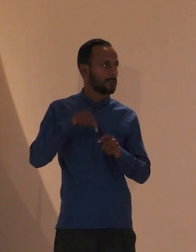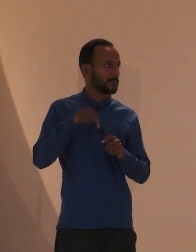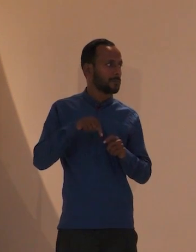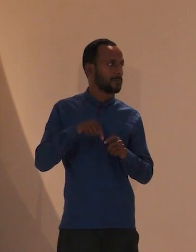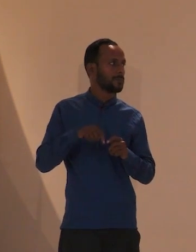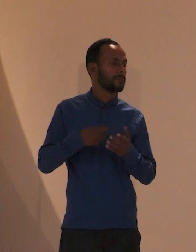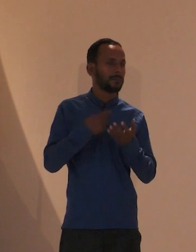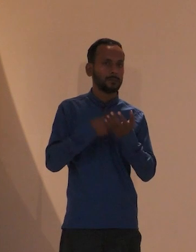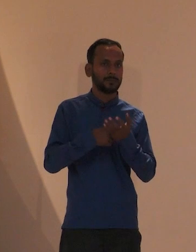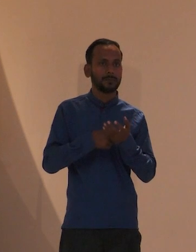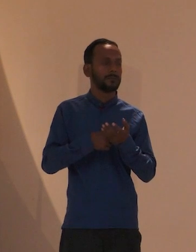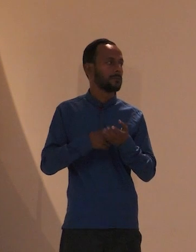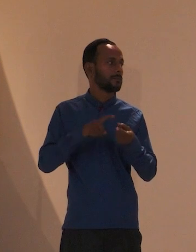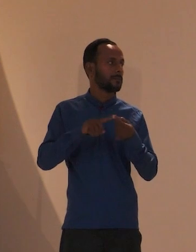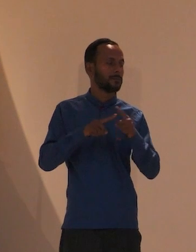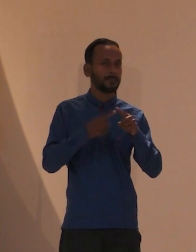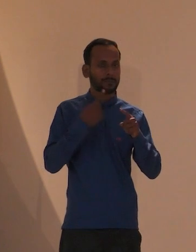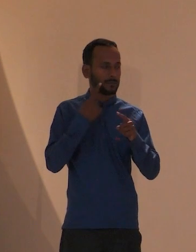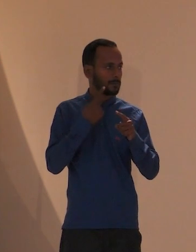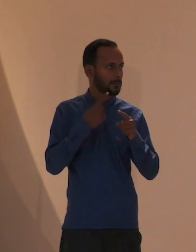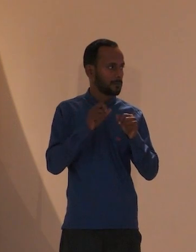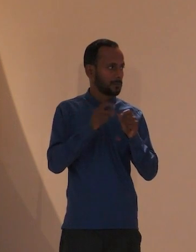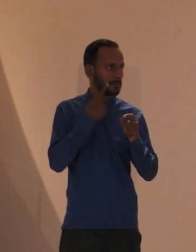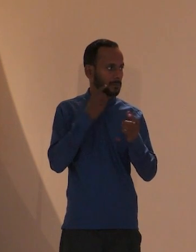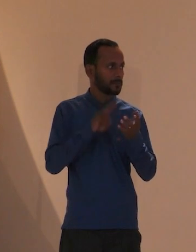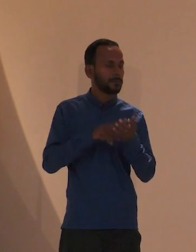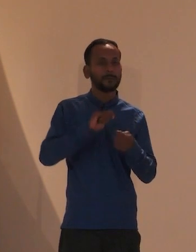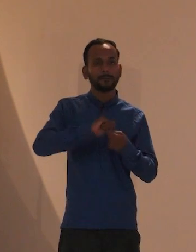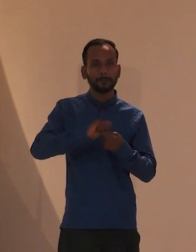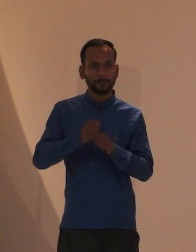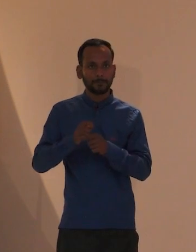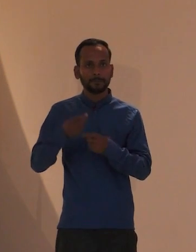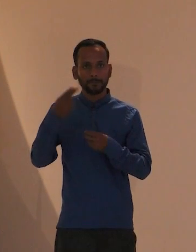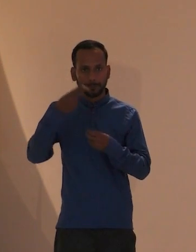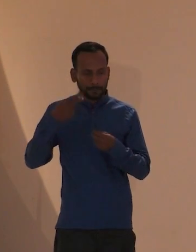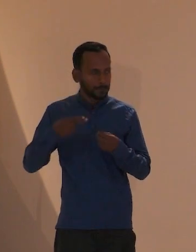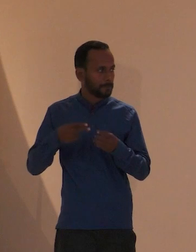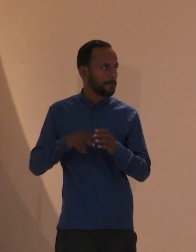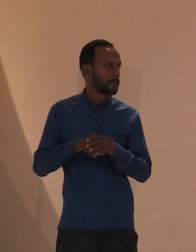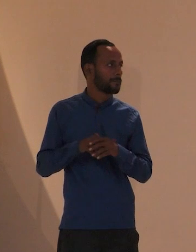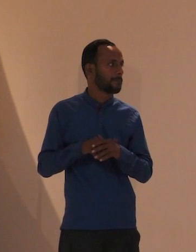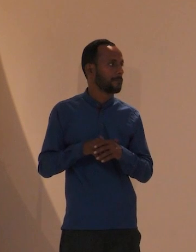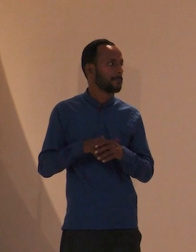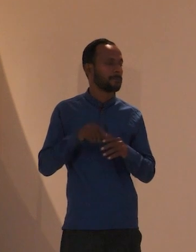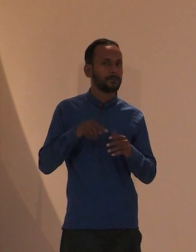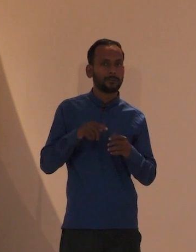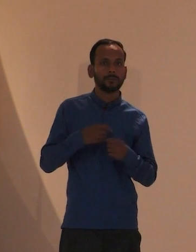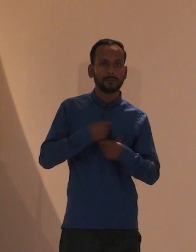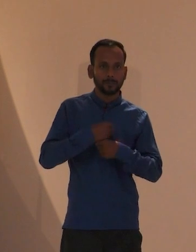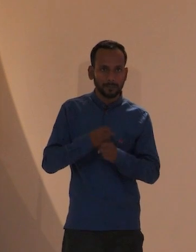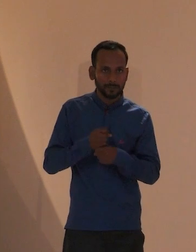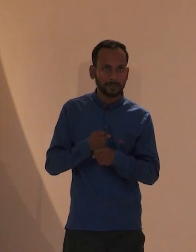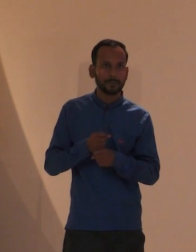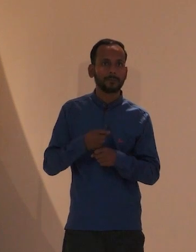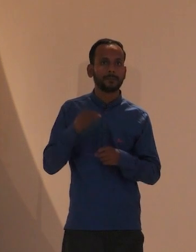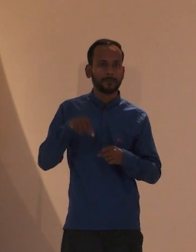the original. The wooden pulpit has been taken down in parts. It has been treated, but we have not